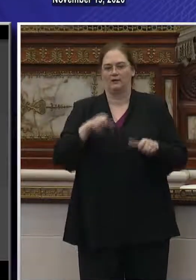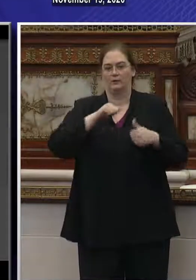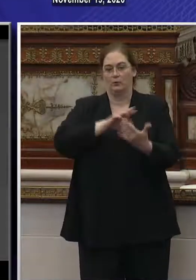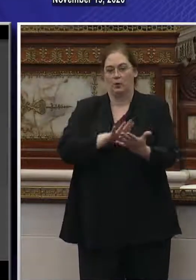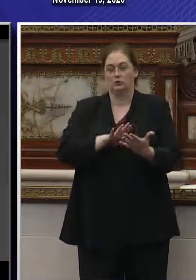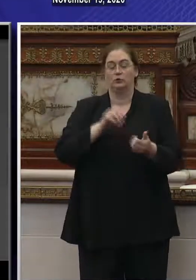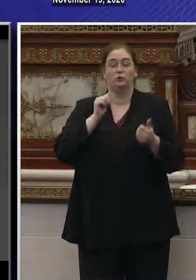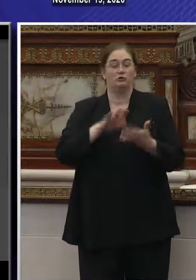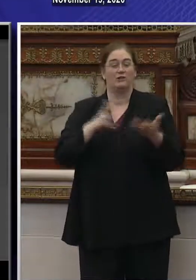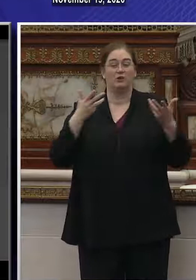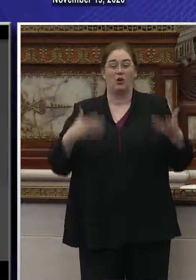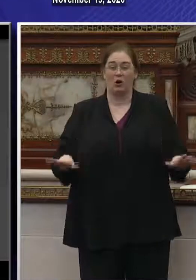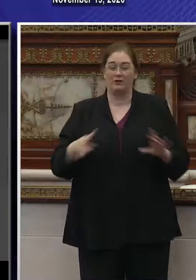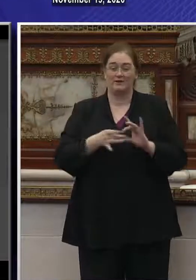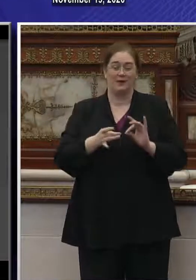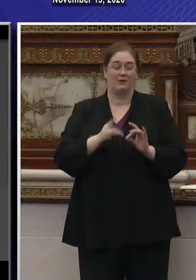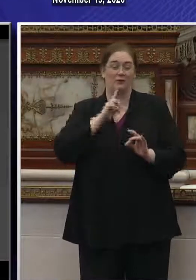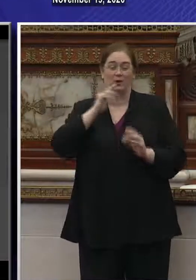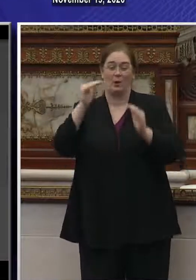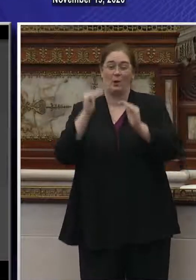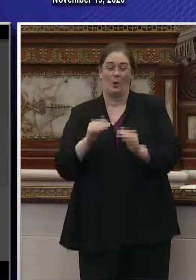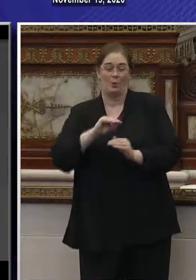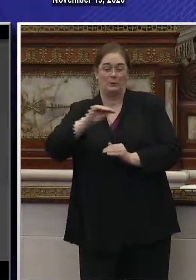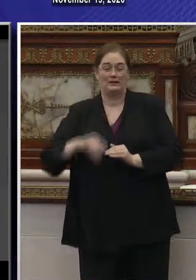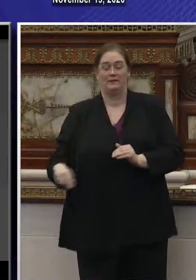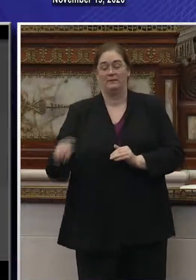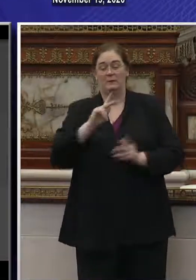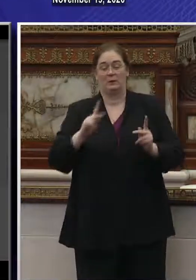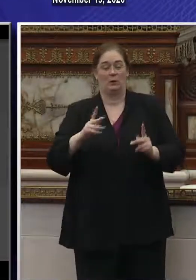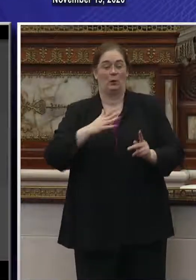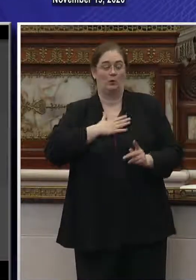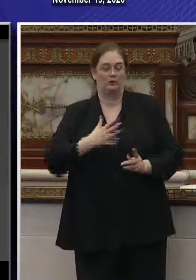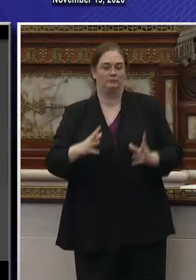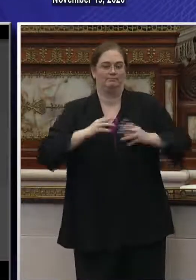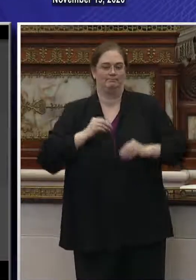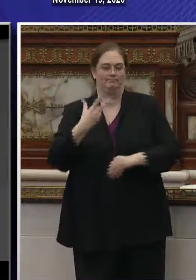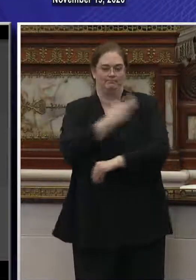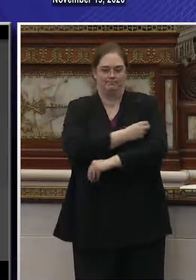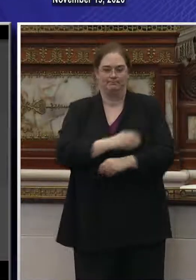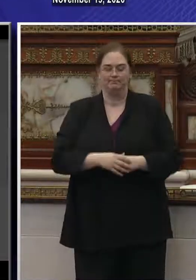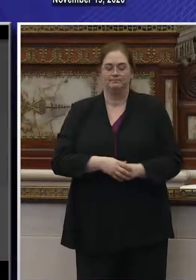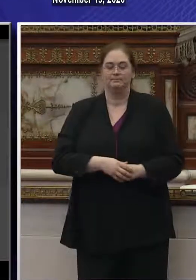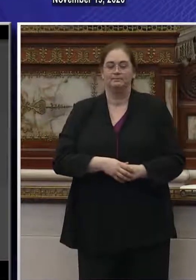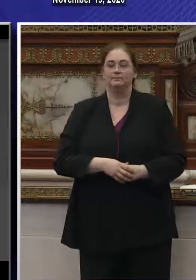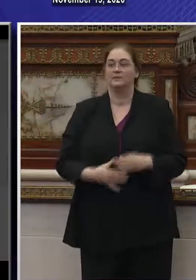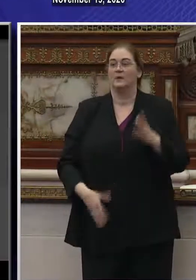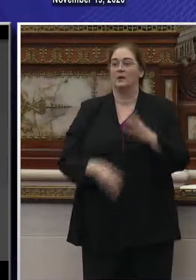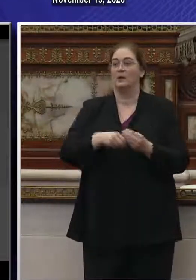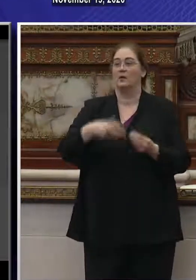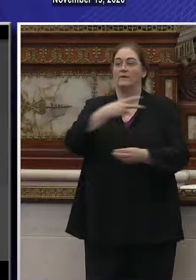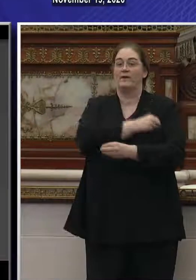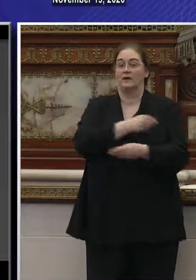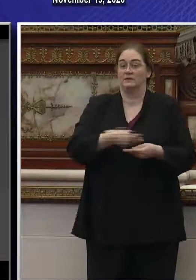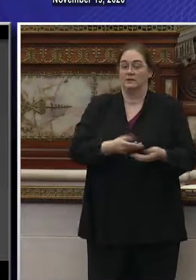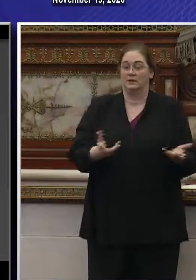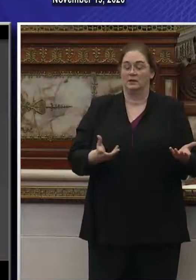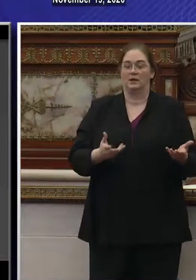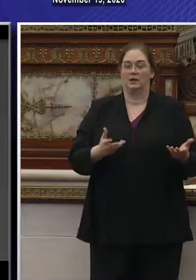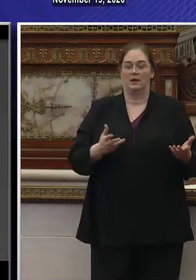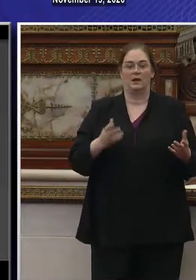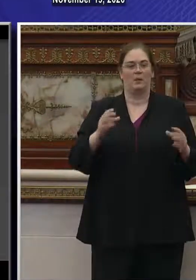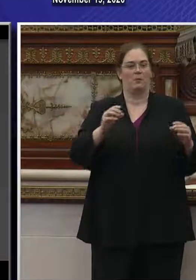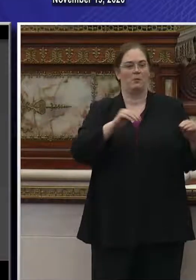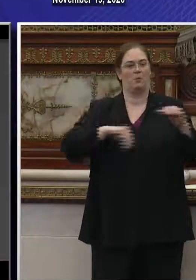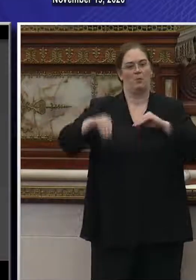this already stated low percentage of those willing to receive the vaccine. Supplementing this with vaccine administration in a mobile unit